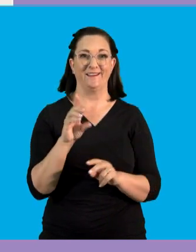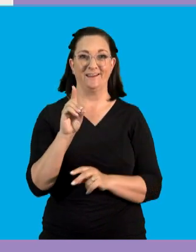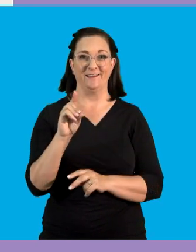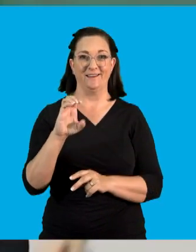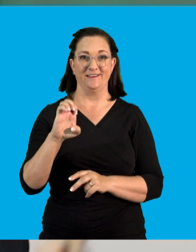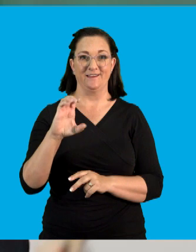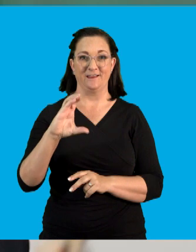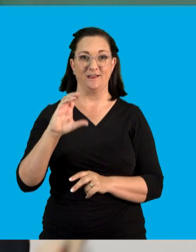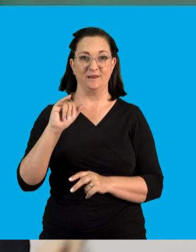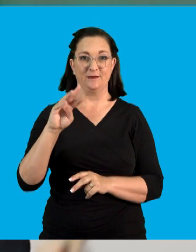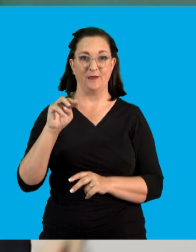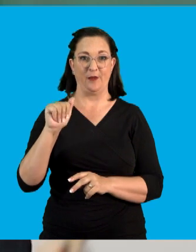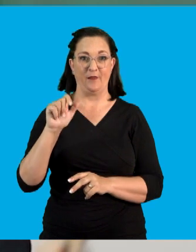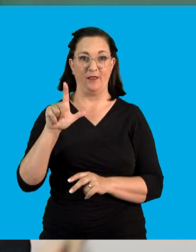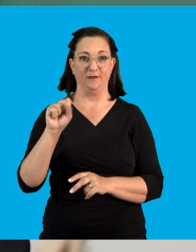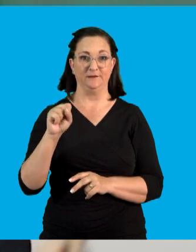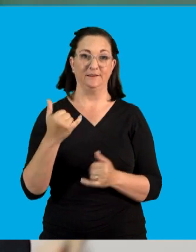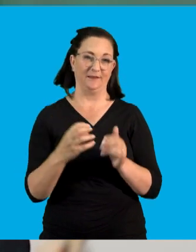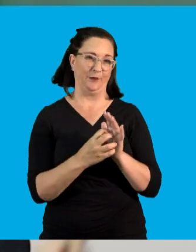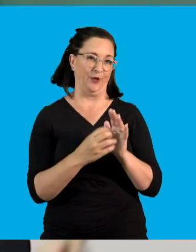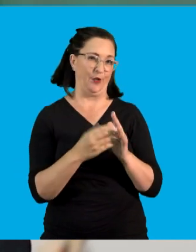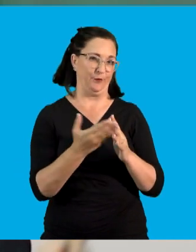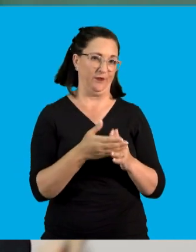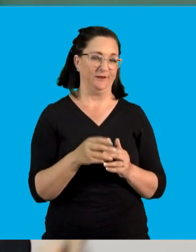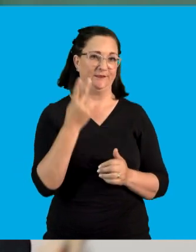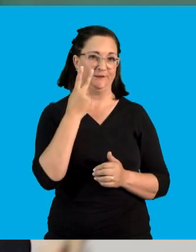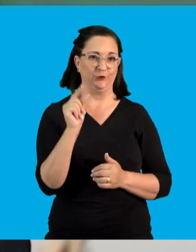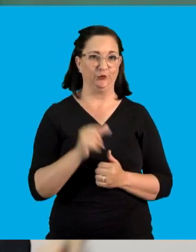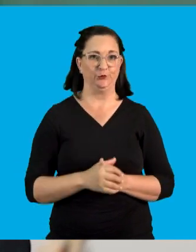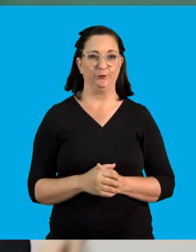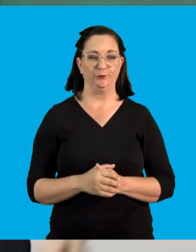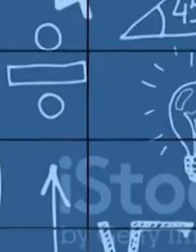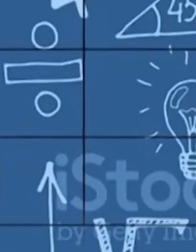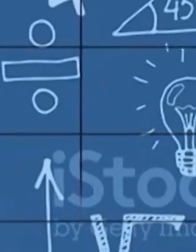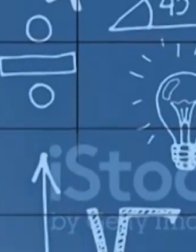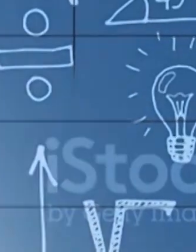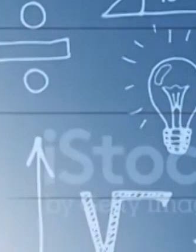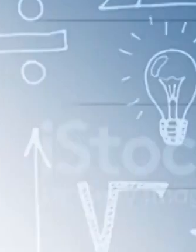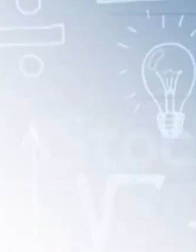decimals. Let's quickly go to an ad break and then we'll see you just now.